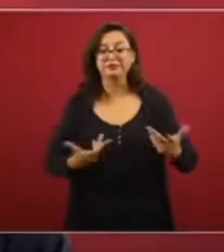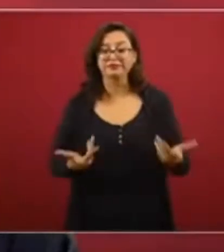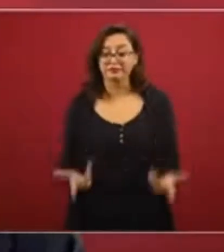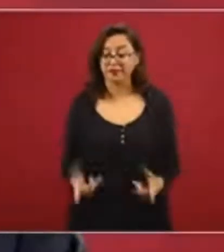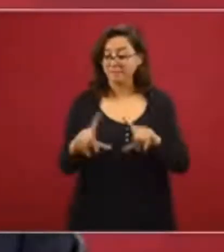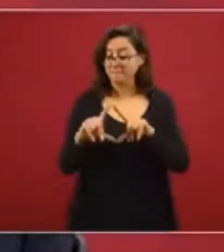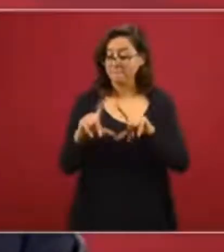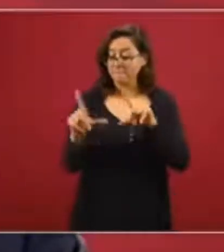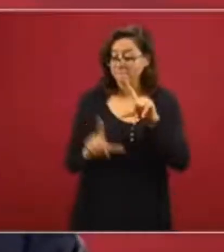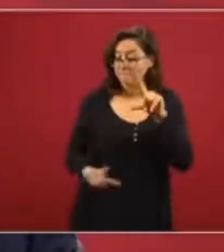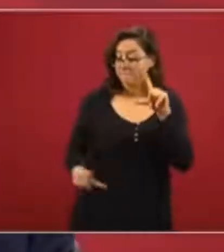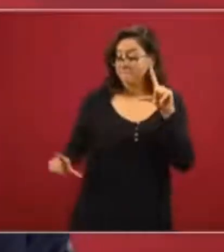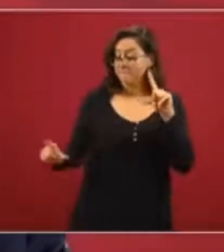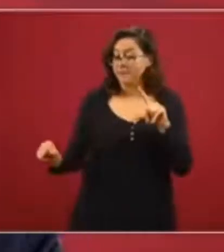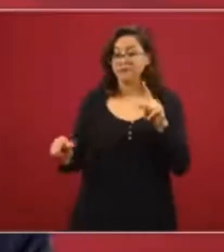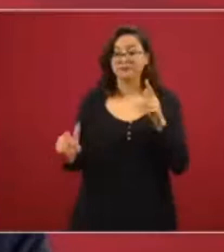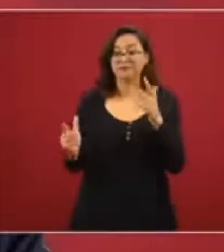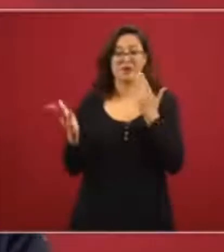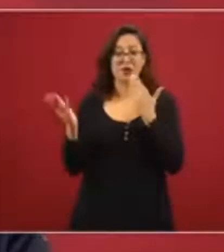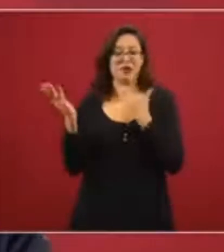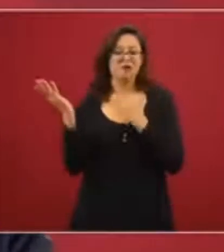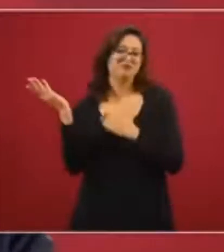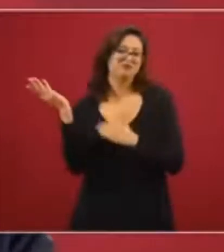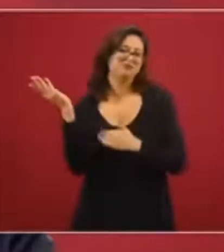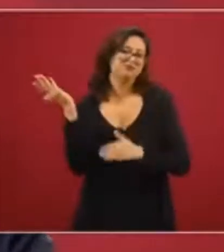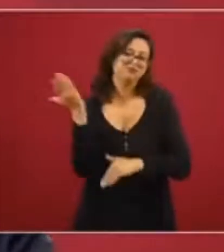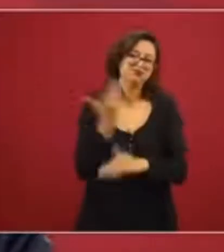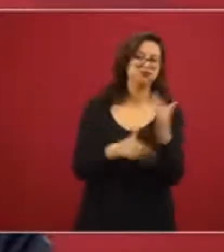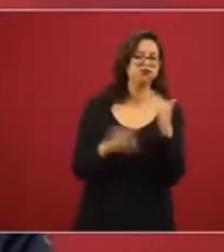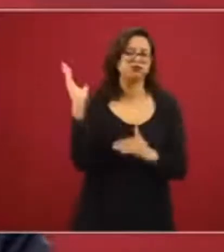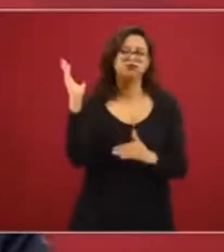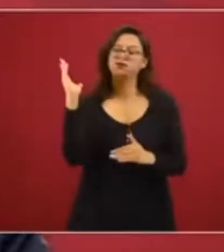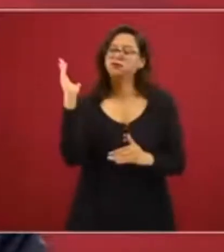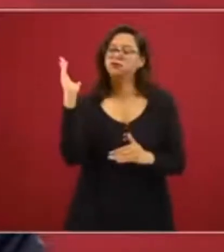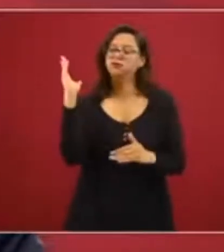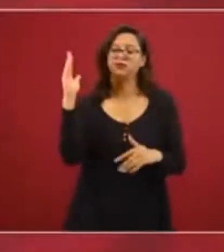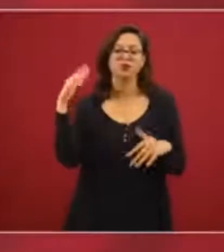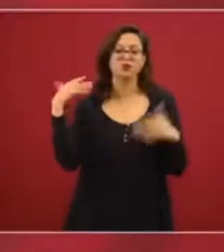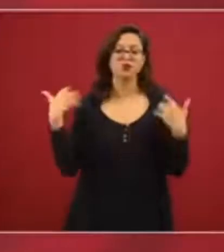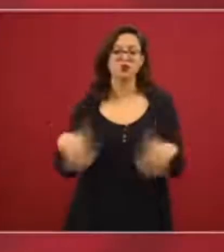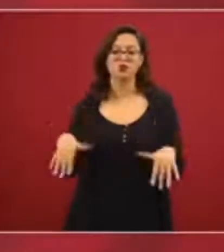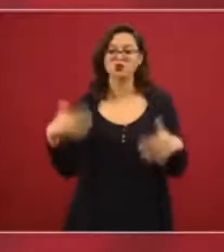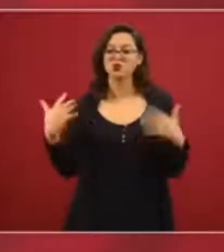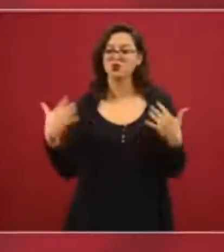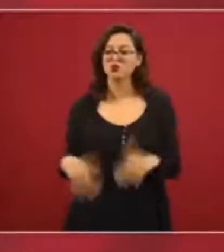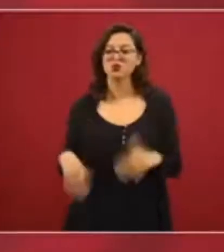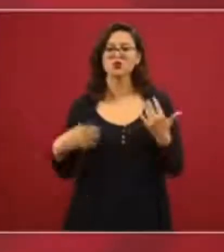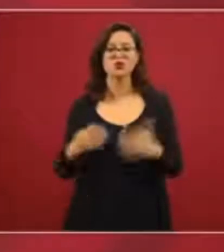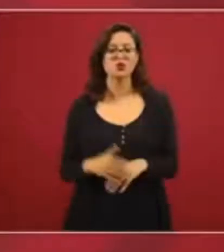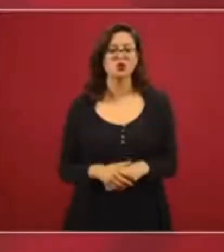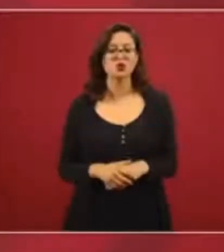México va a dar un salto hacia adelante